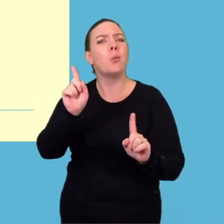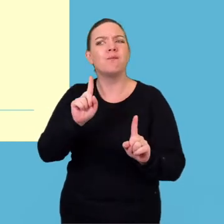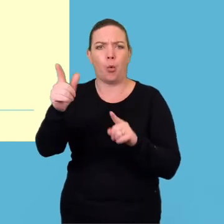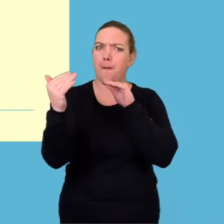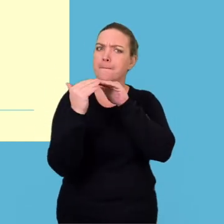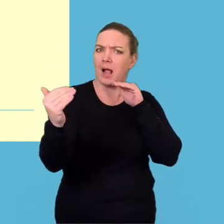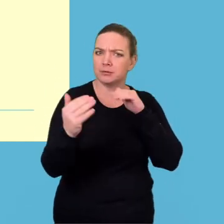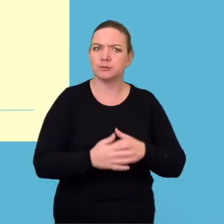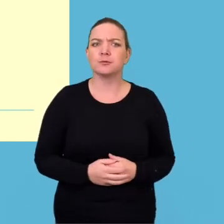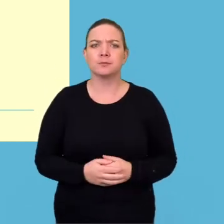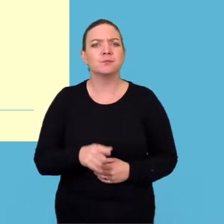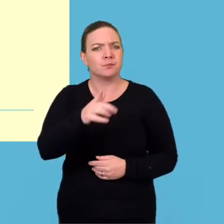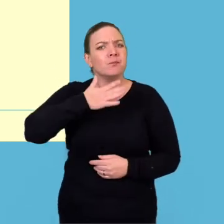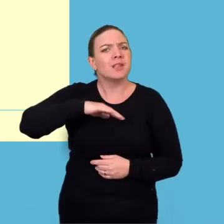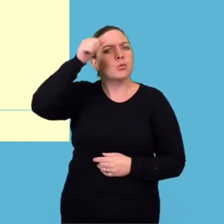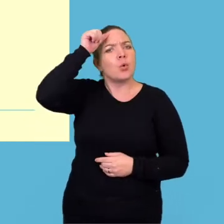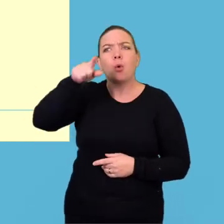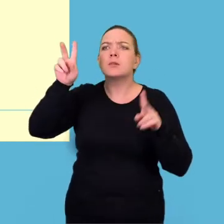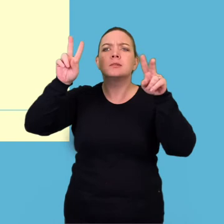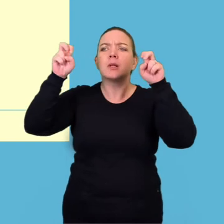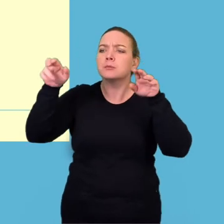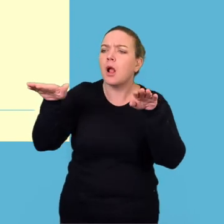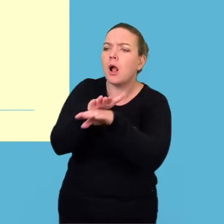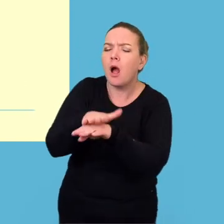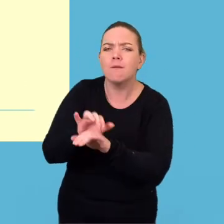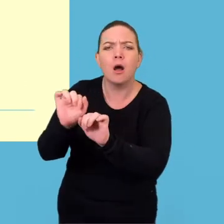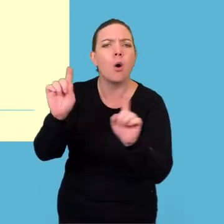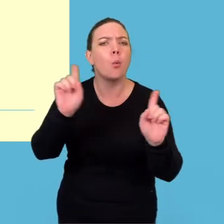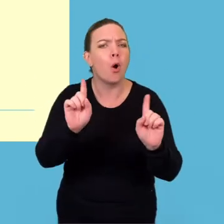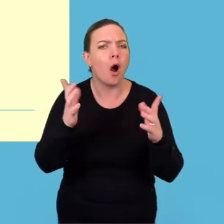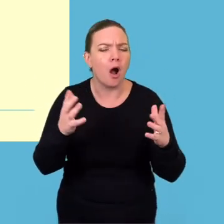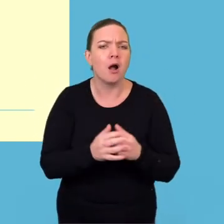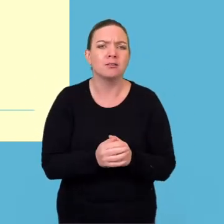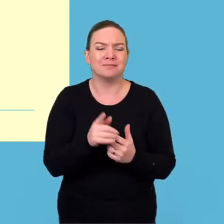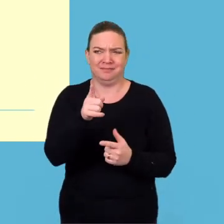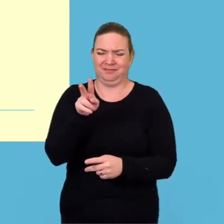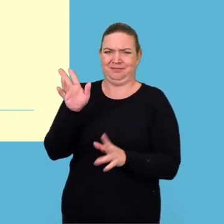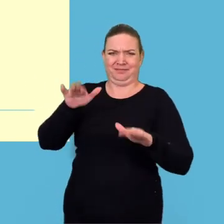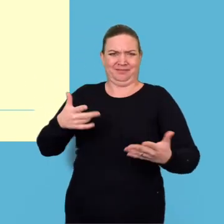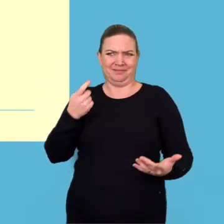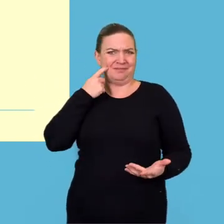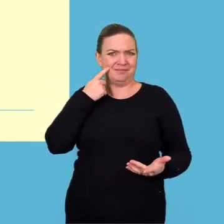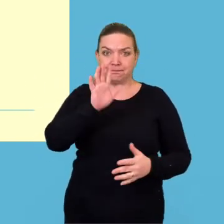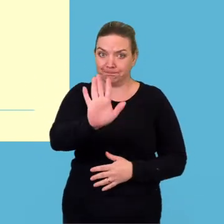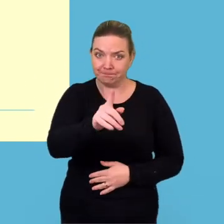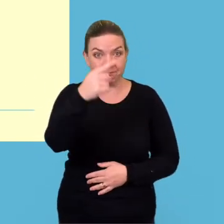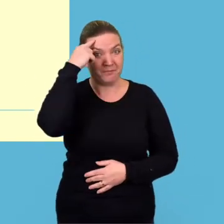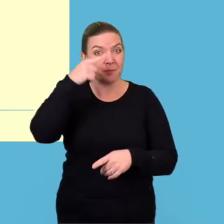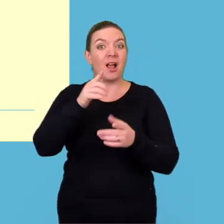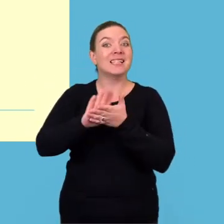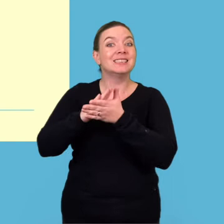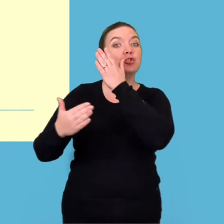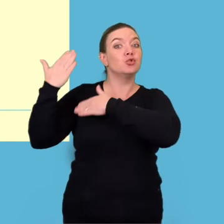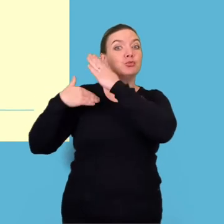what subjects will be covered by the course. It sounds really obvious, but to take history as an example, you might be interested